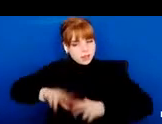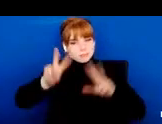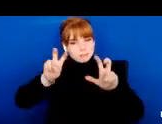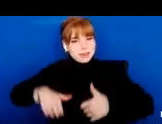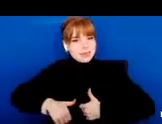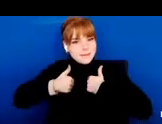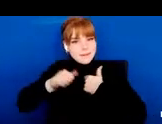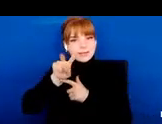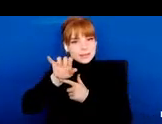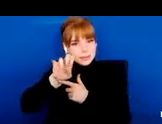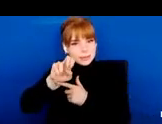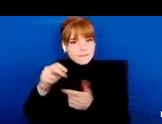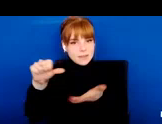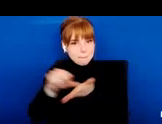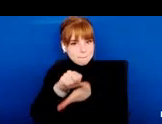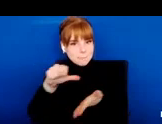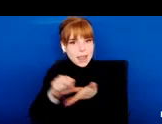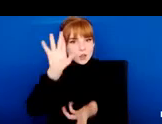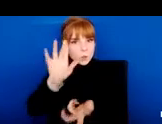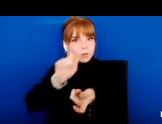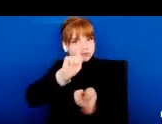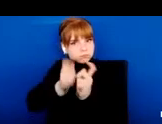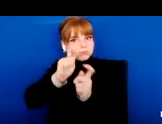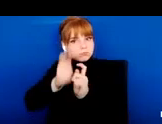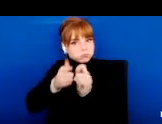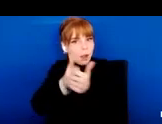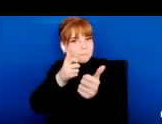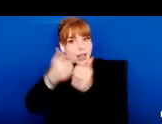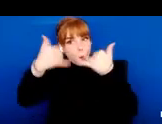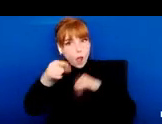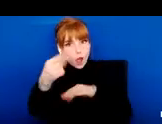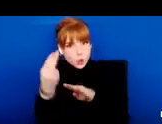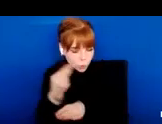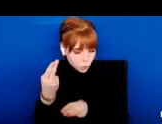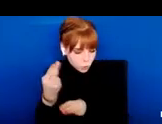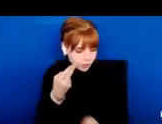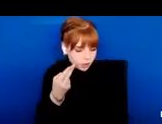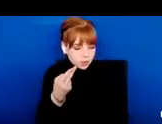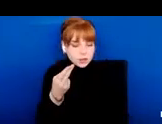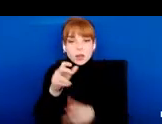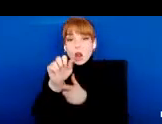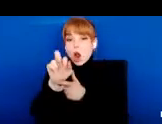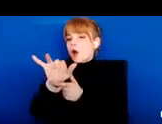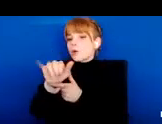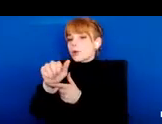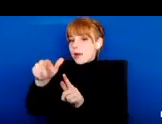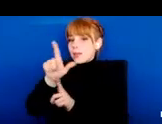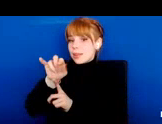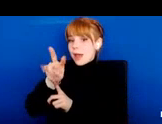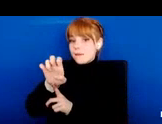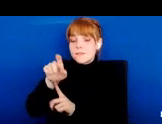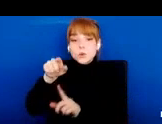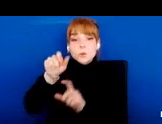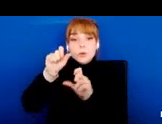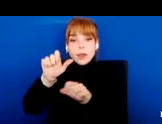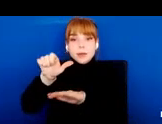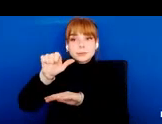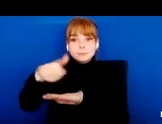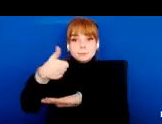change while you're in this page. What do you want to do about it? ARIA Live, for example, you can set something